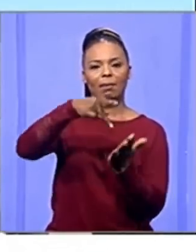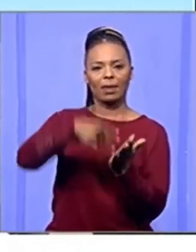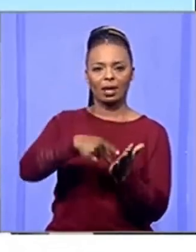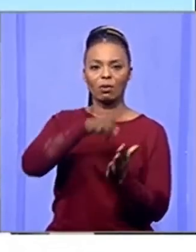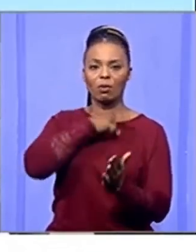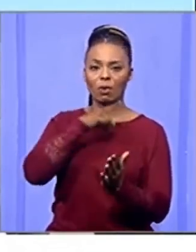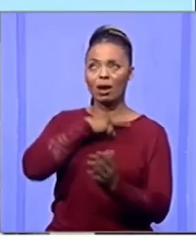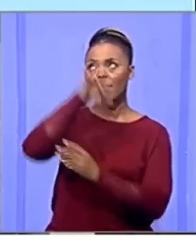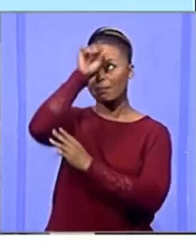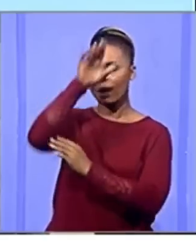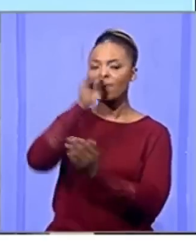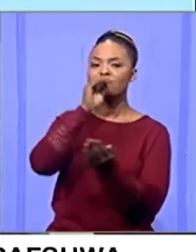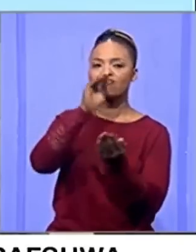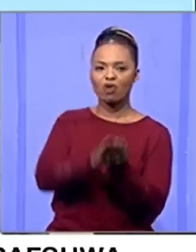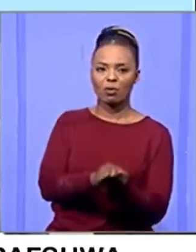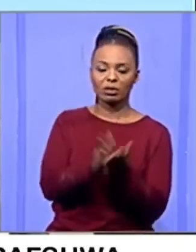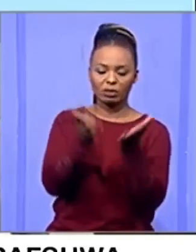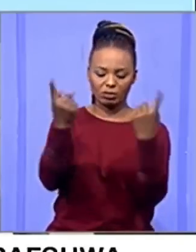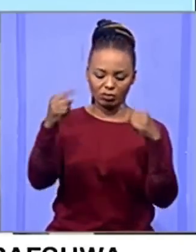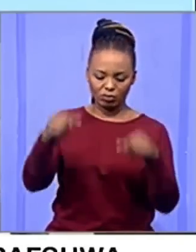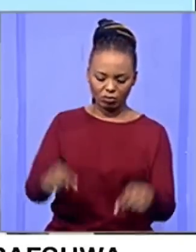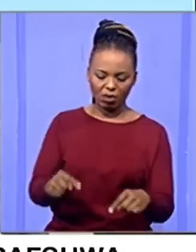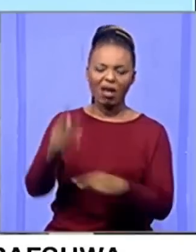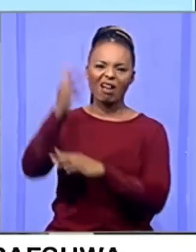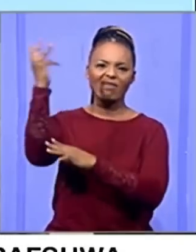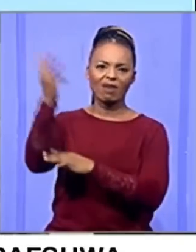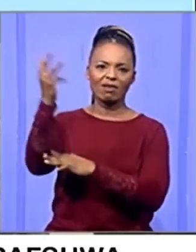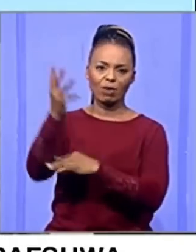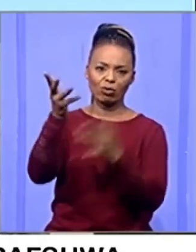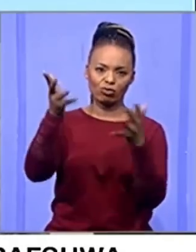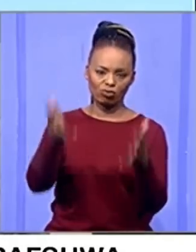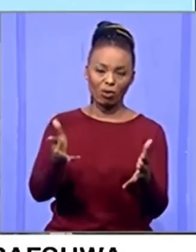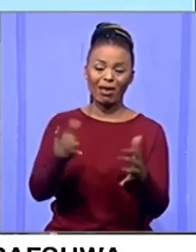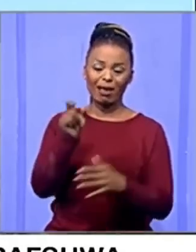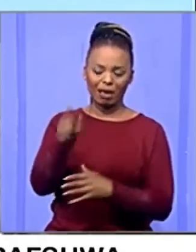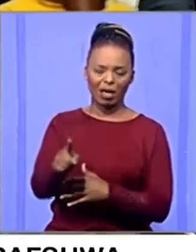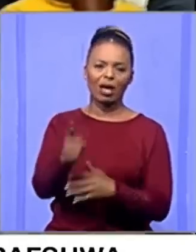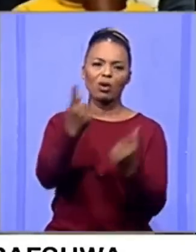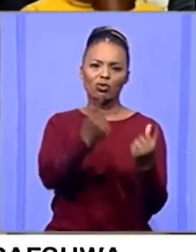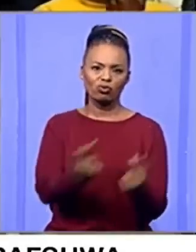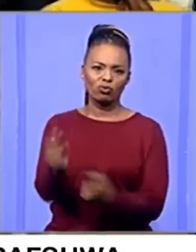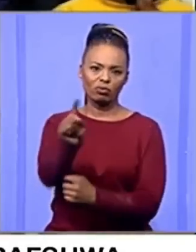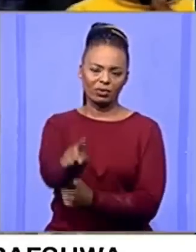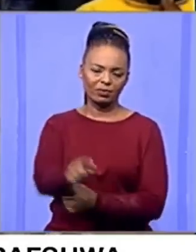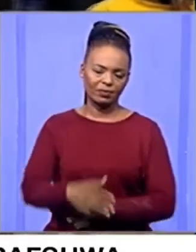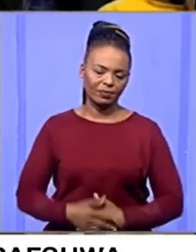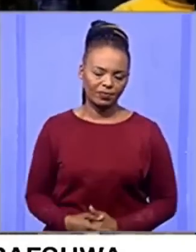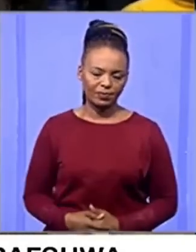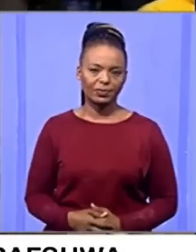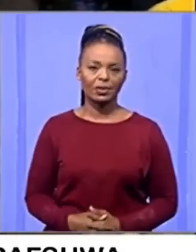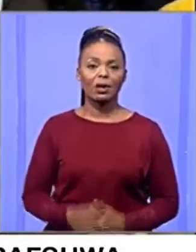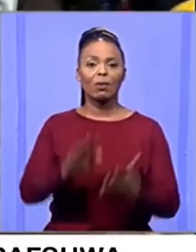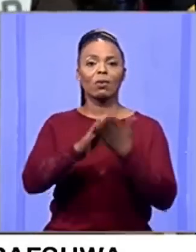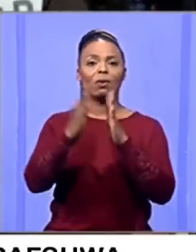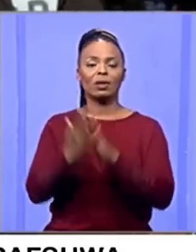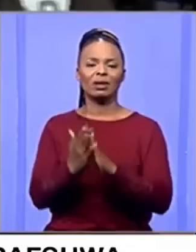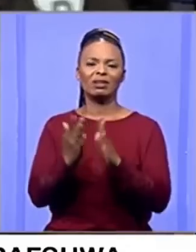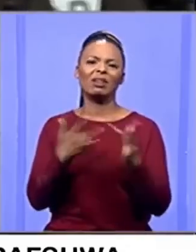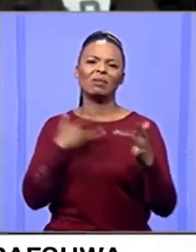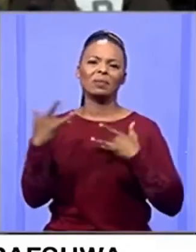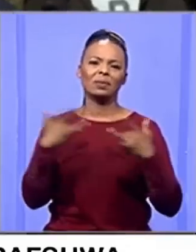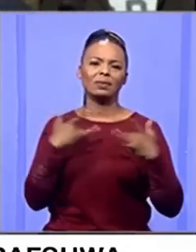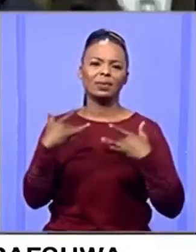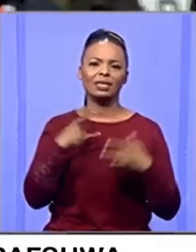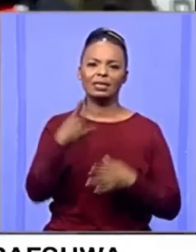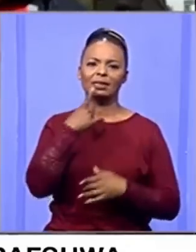etsang ka hare ho metse le metsana ya rona jwalo ka ditoropo tsa mmaine e di phethahatsa. Baahi ba tsitlallela hore ho se